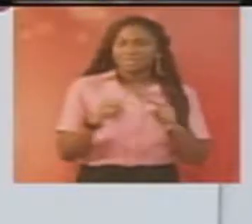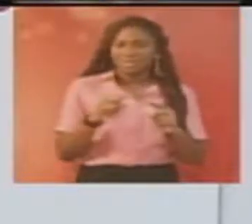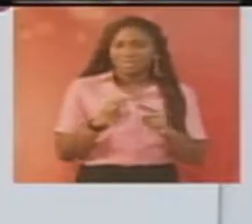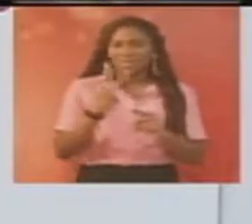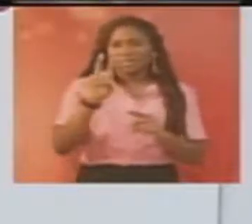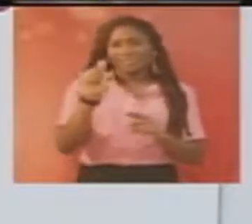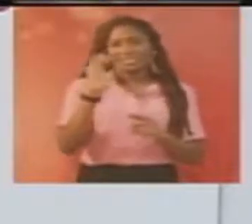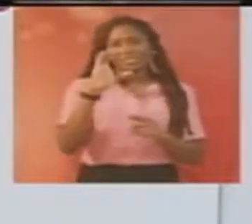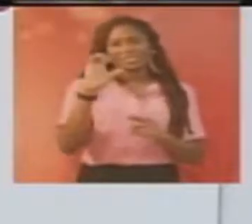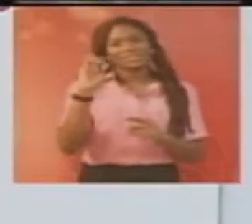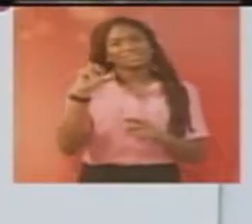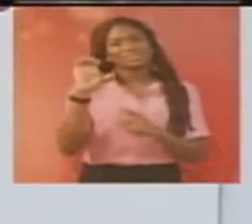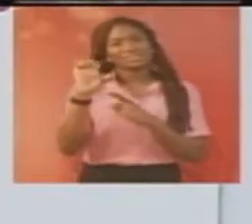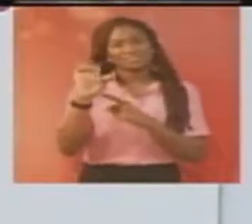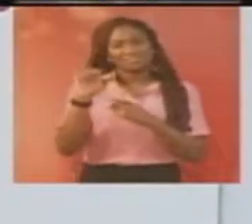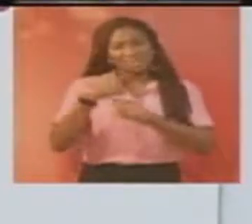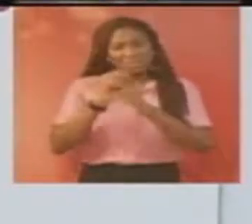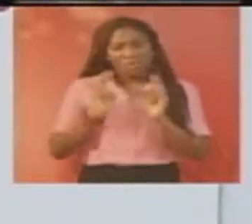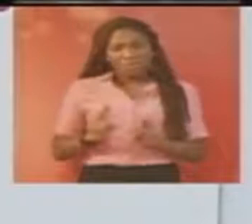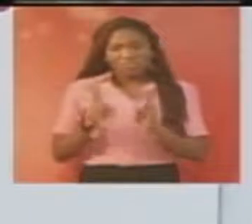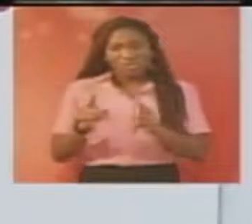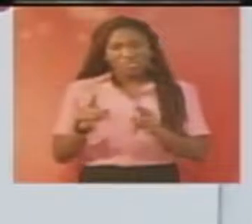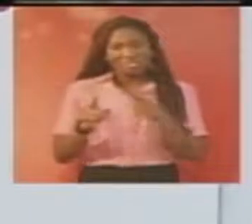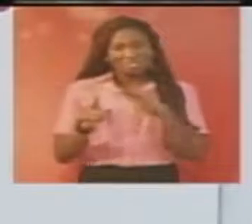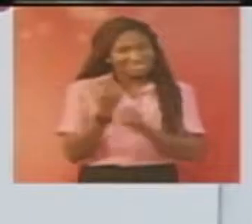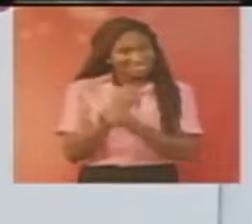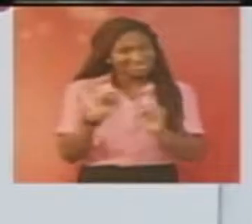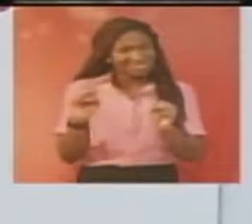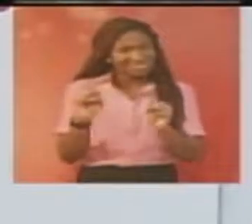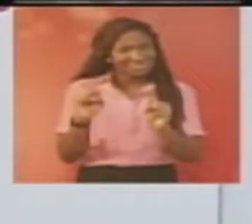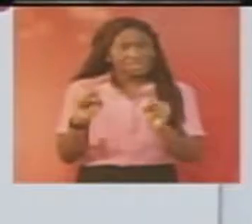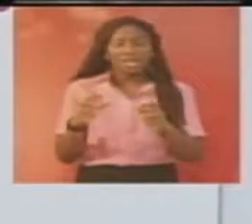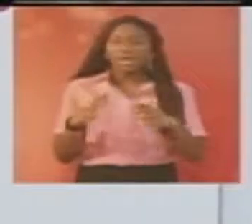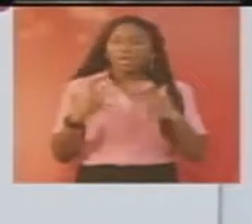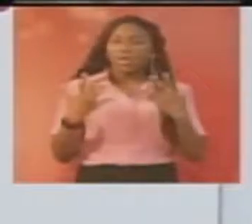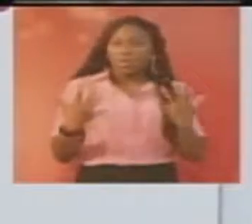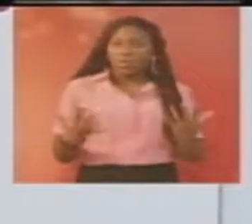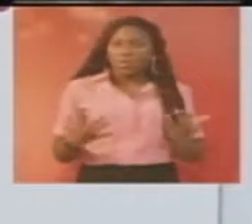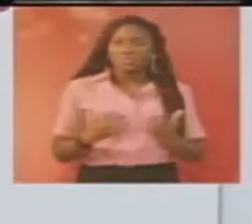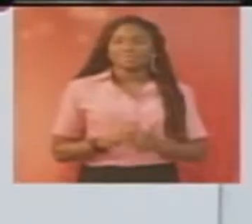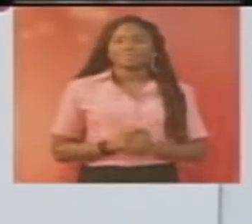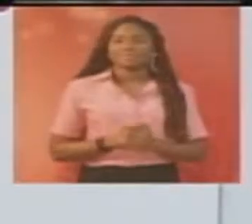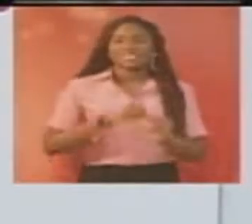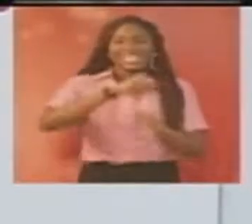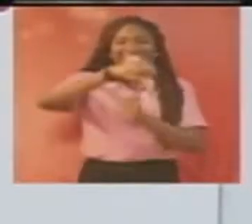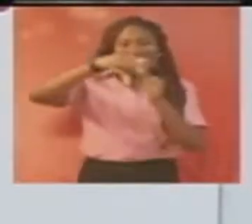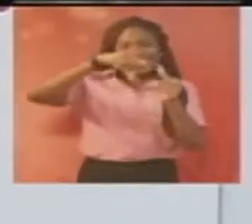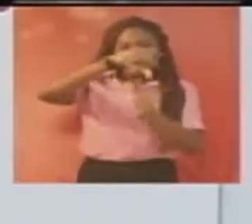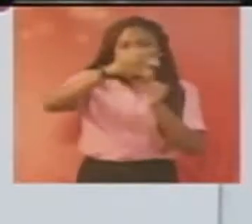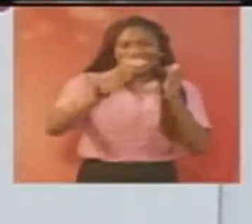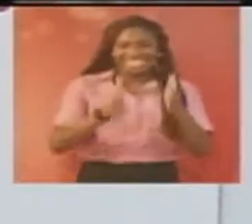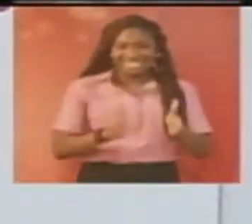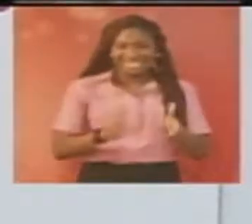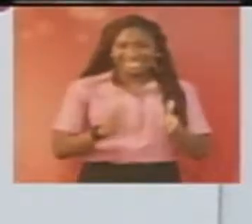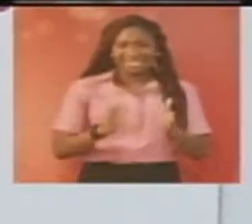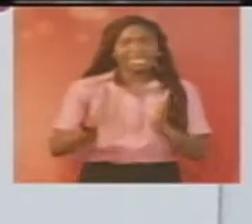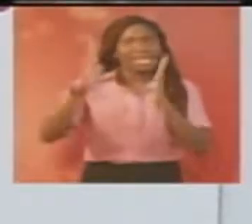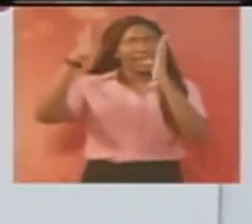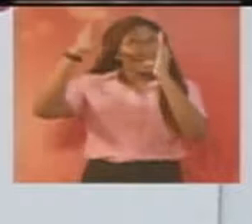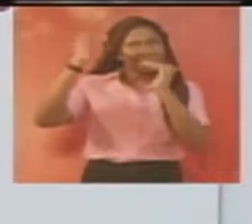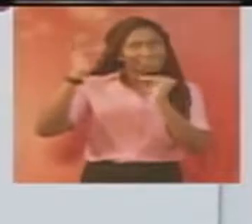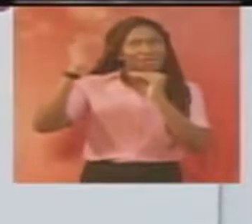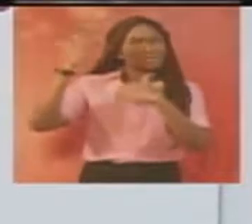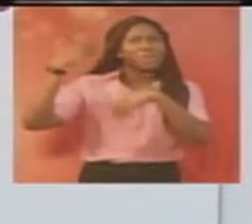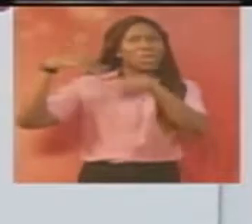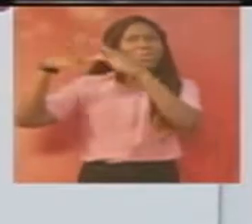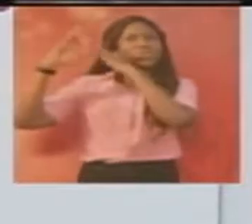created. So the first thing to understand is that we didn't start in a vacuum. Scientists have expected for a long time, based on the way that